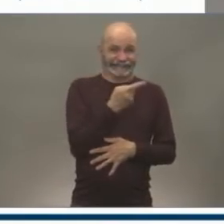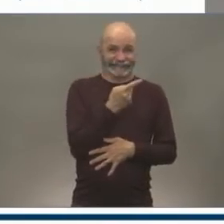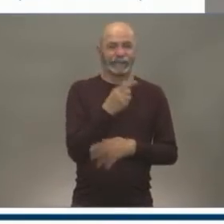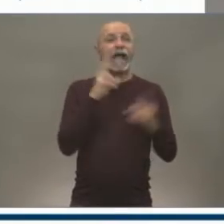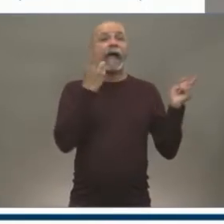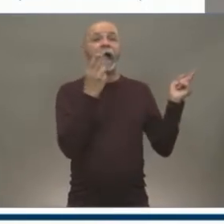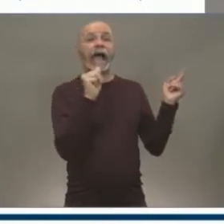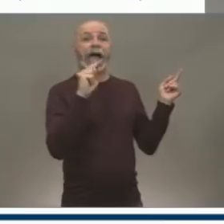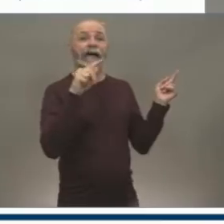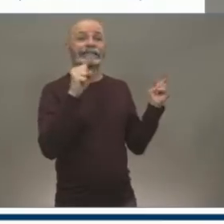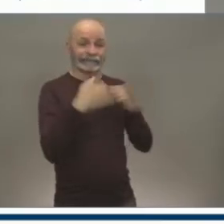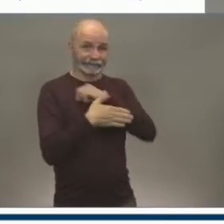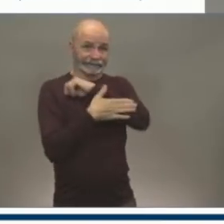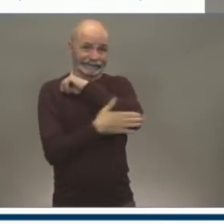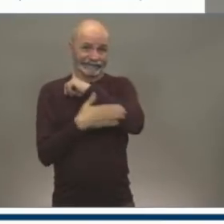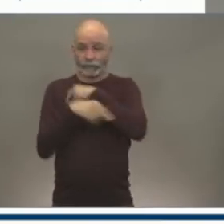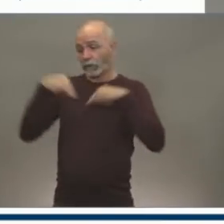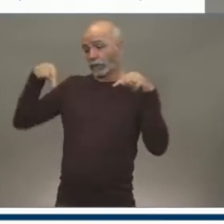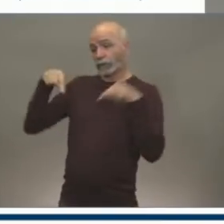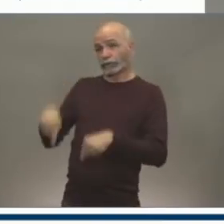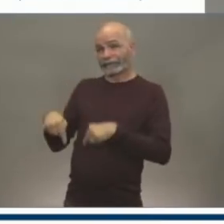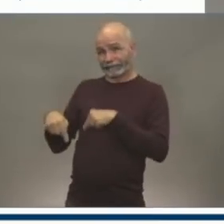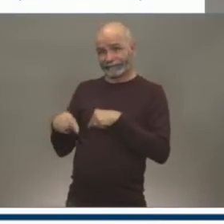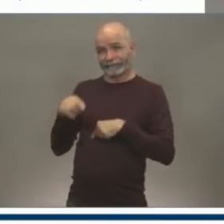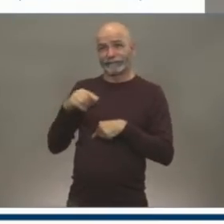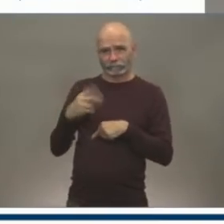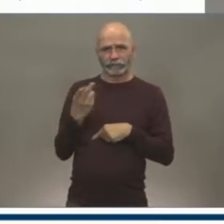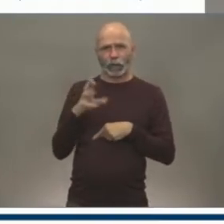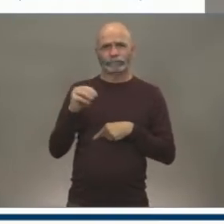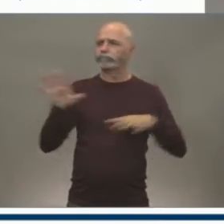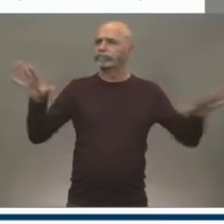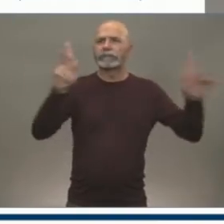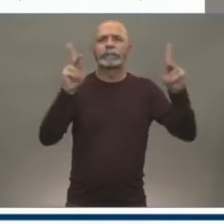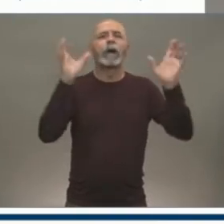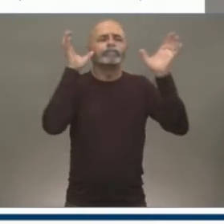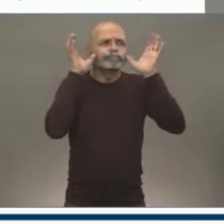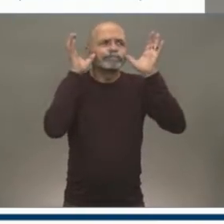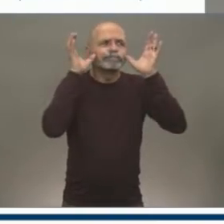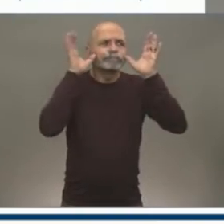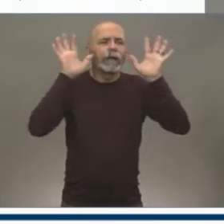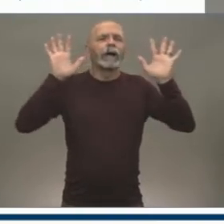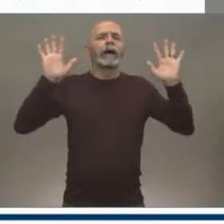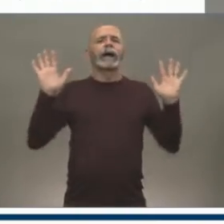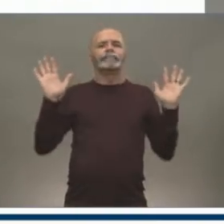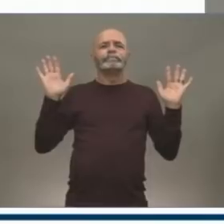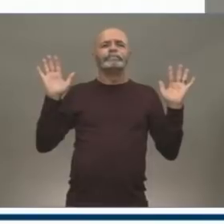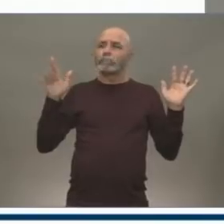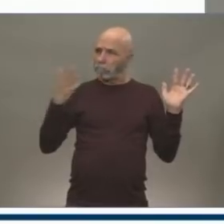take a moment to thank everybody for doing their part on this, because the amount of